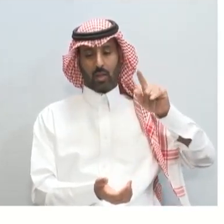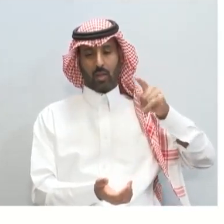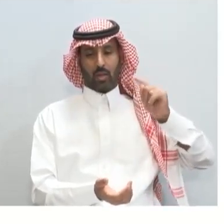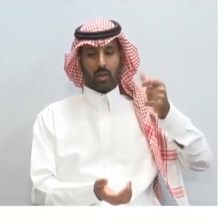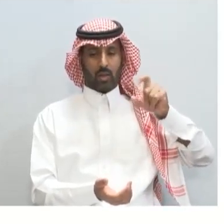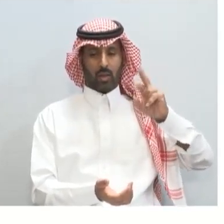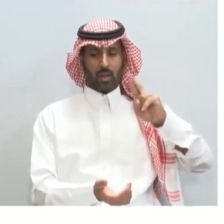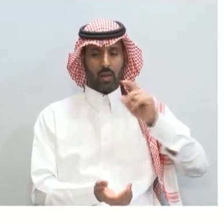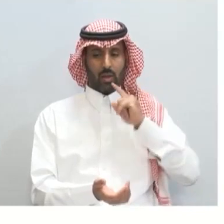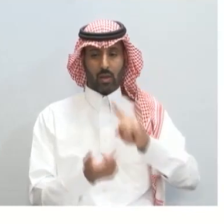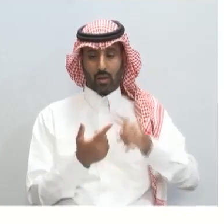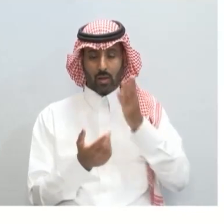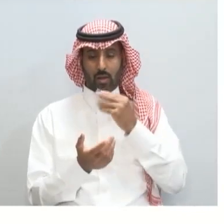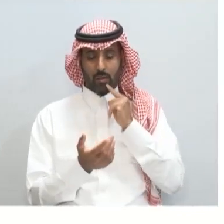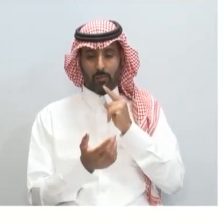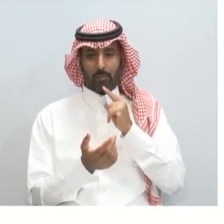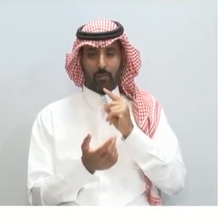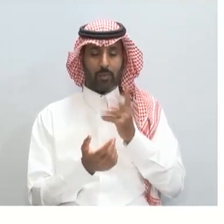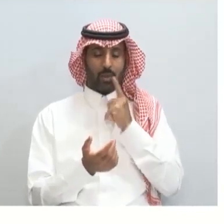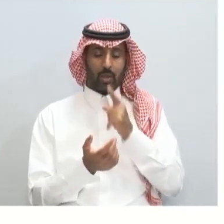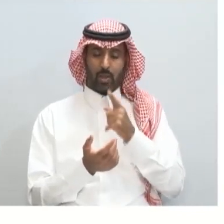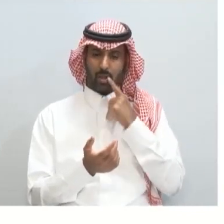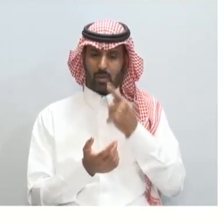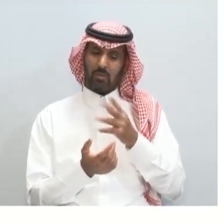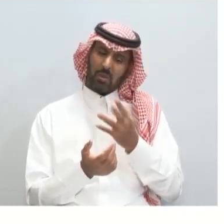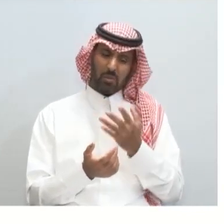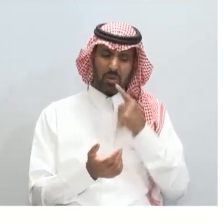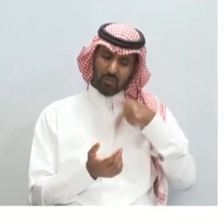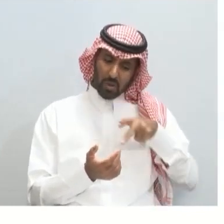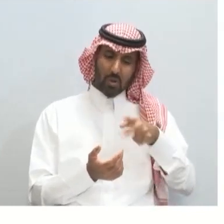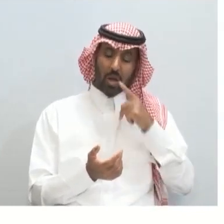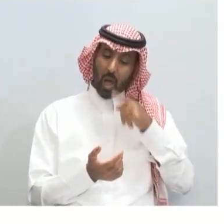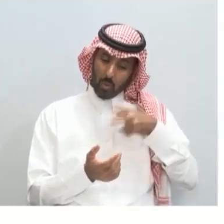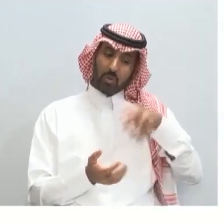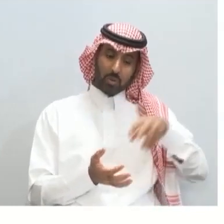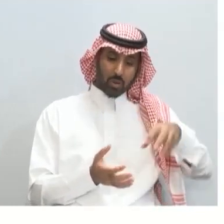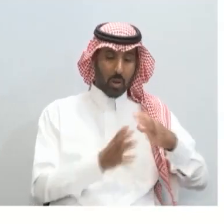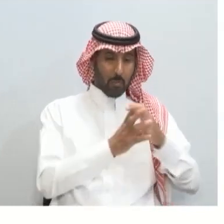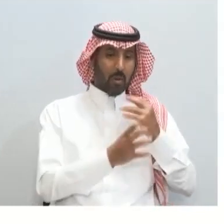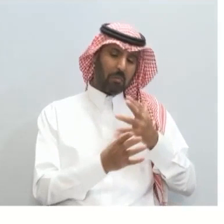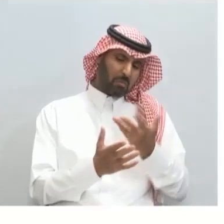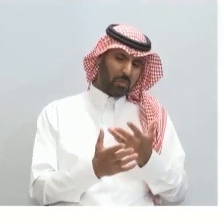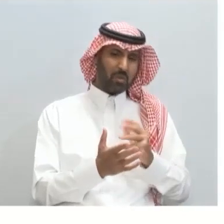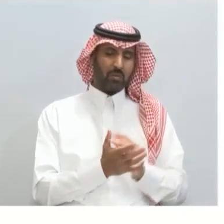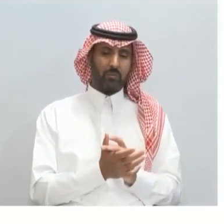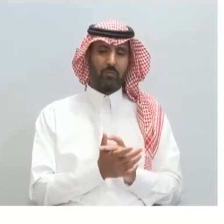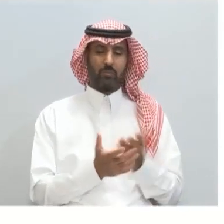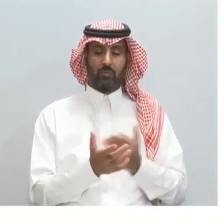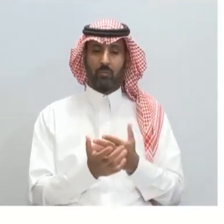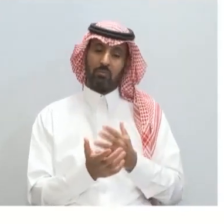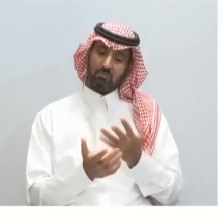bus this is I um this is a hypothetical or imaginary situation so